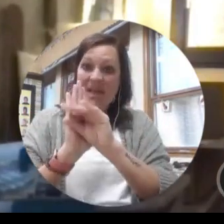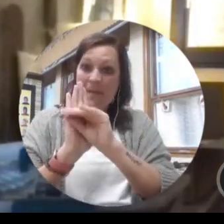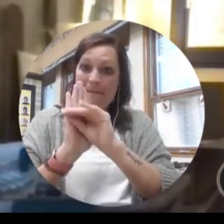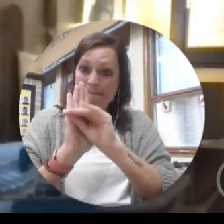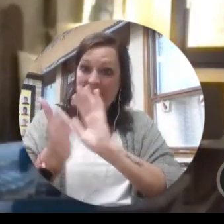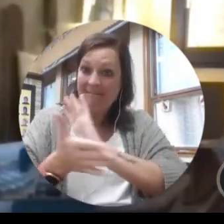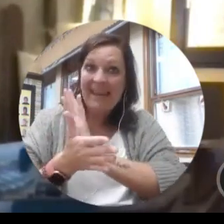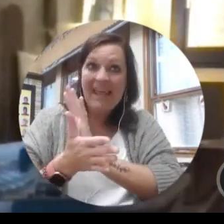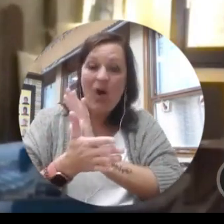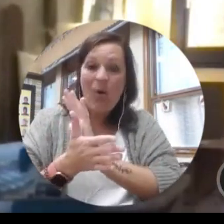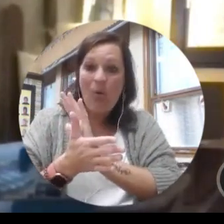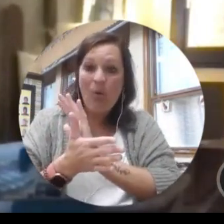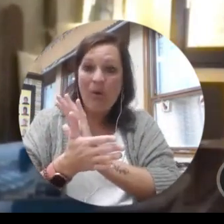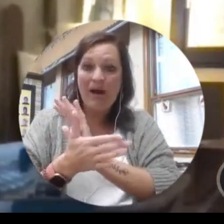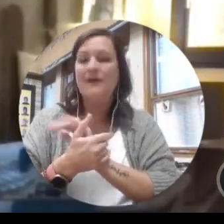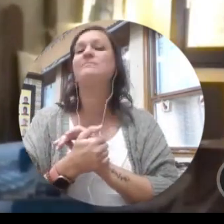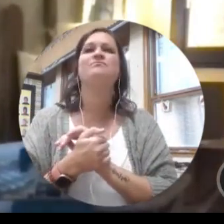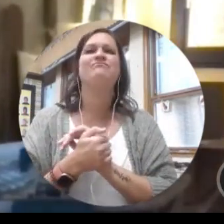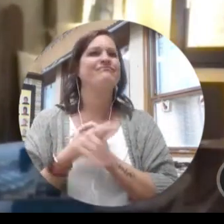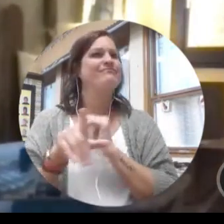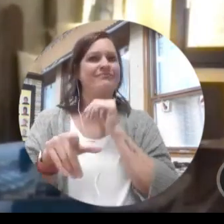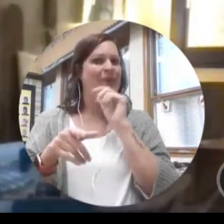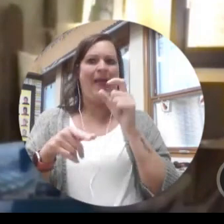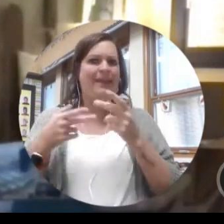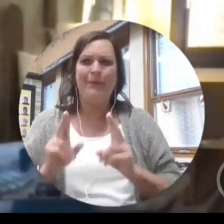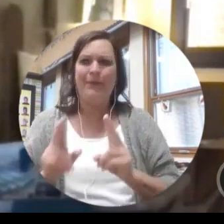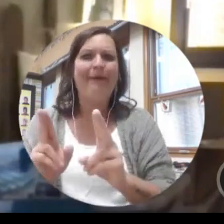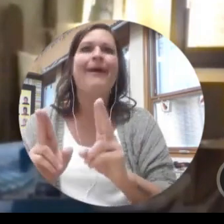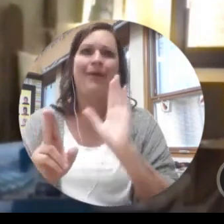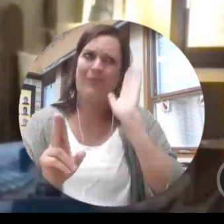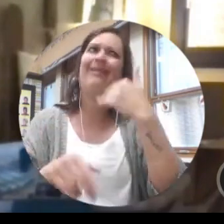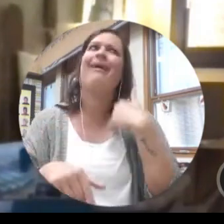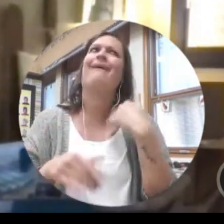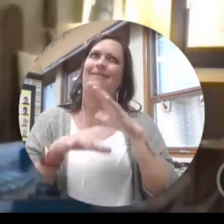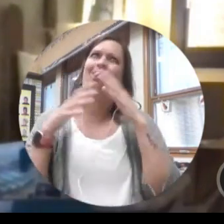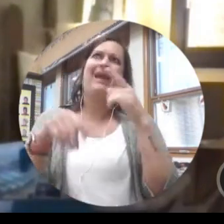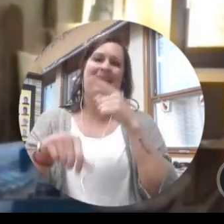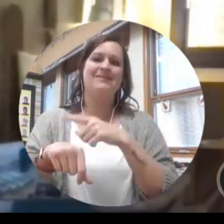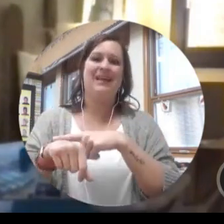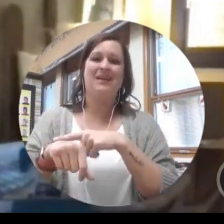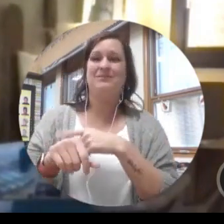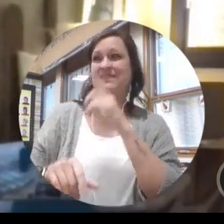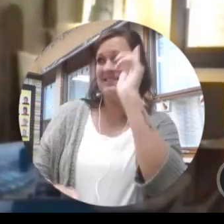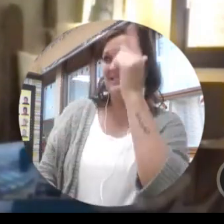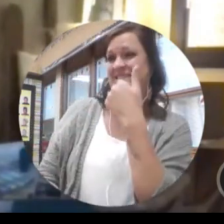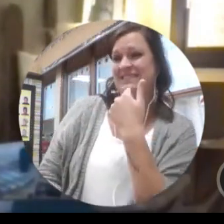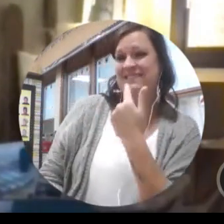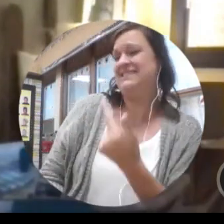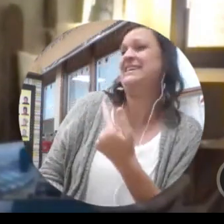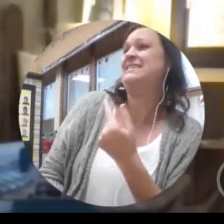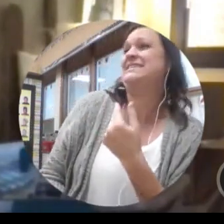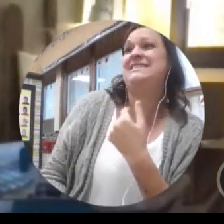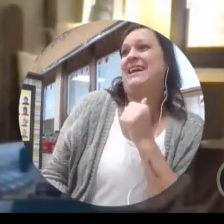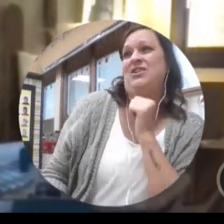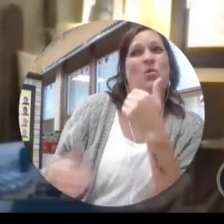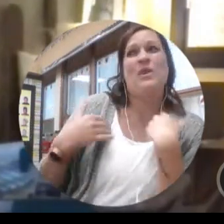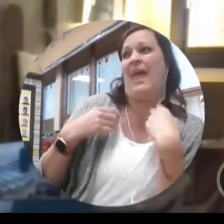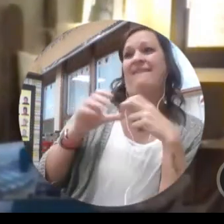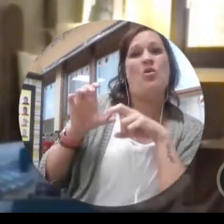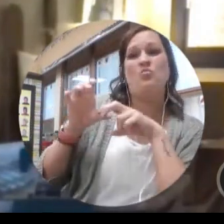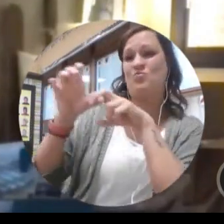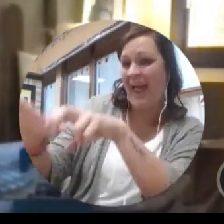we needed to do a few takes." Leah gave me an apologetic smile. "I'm not sure I can get a ride. My mom and dad are at